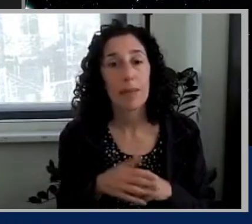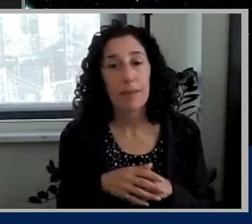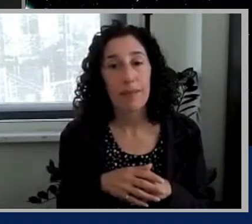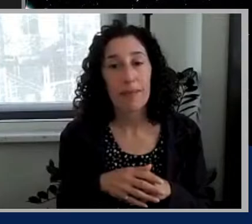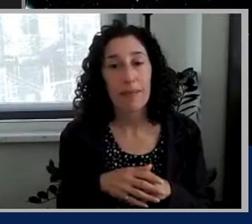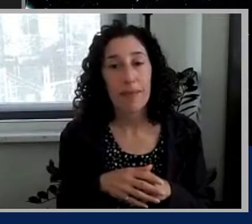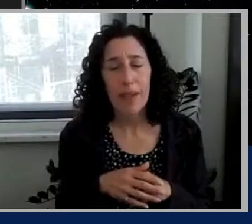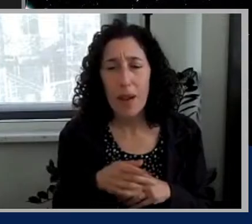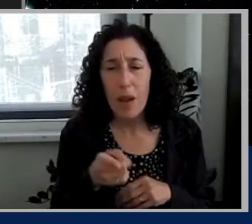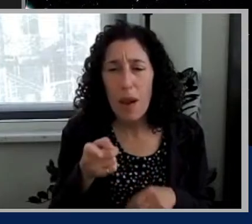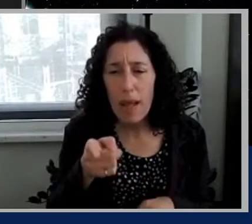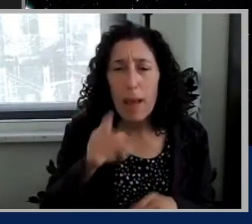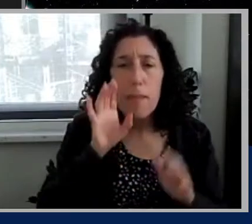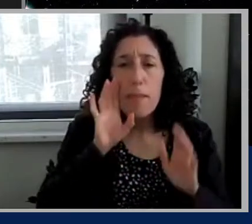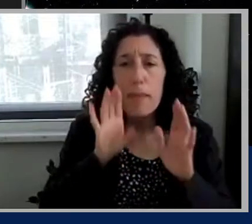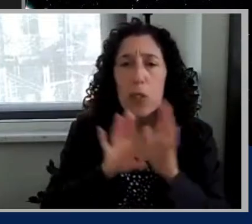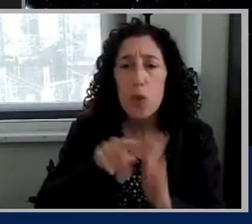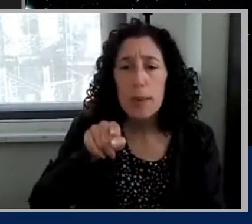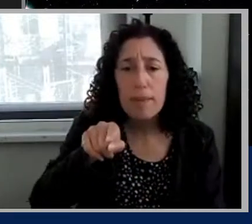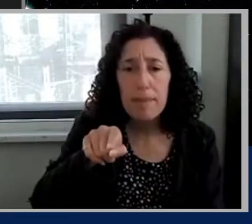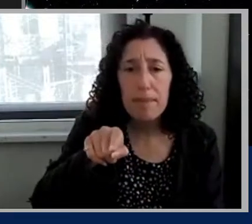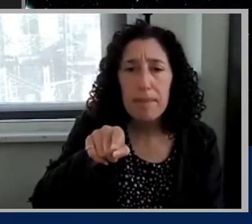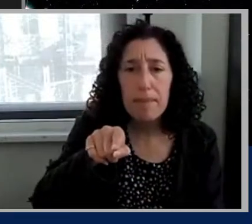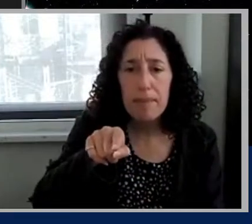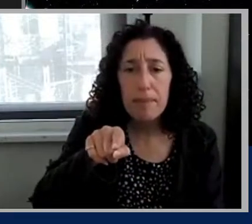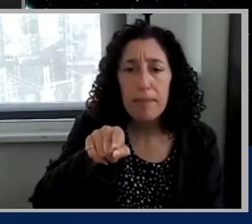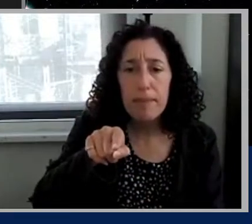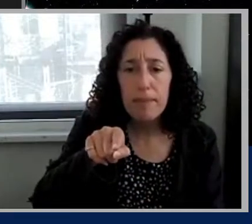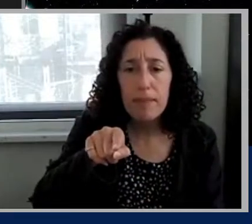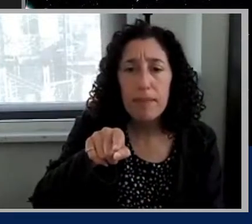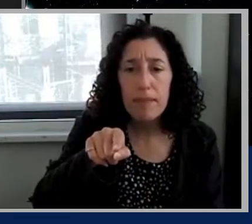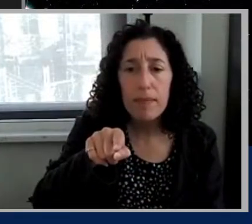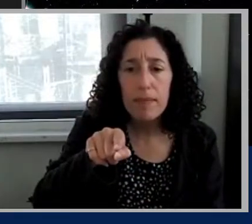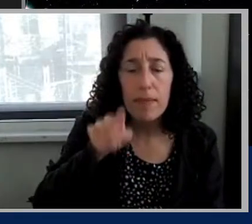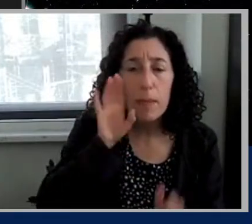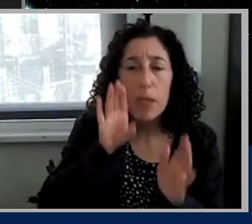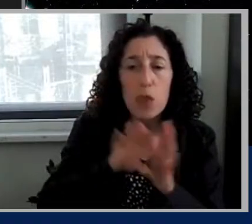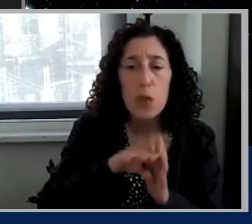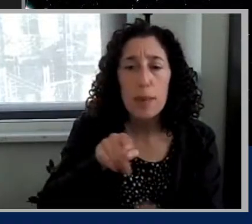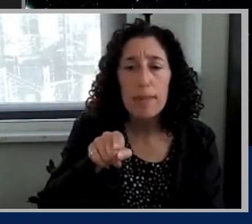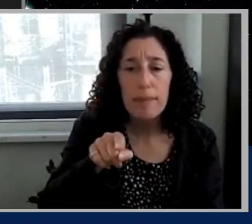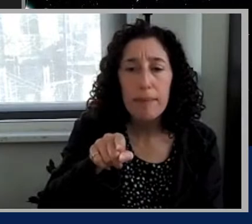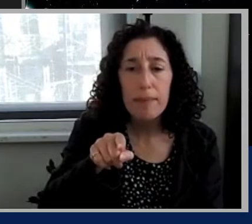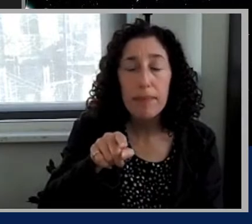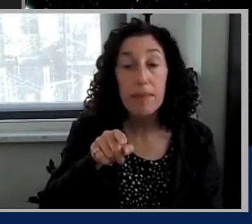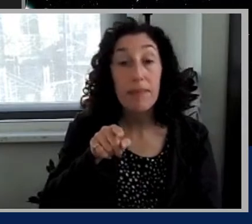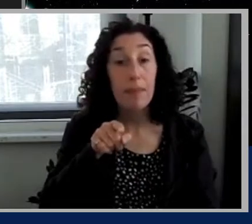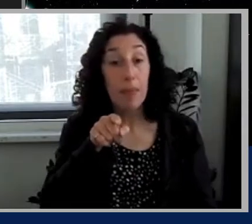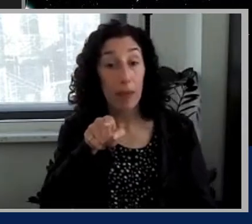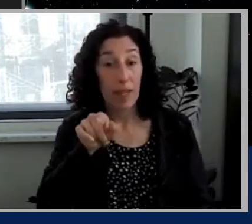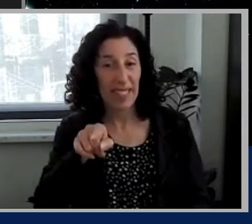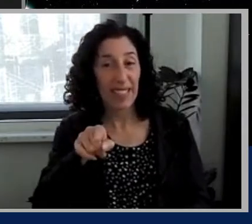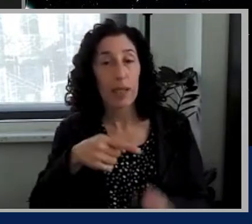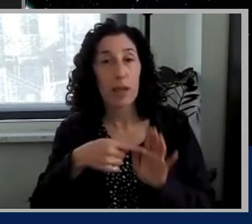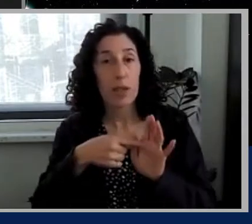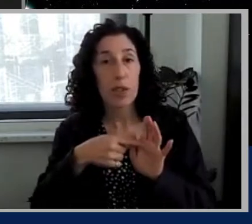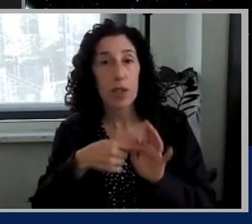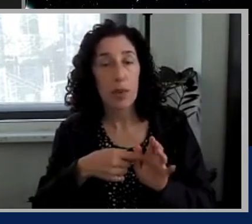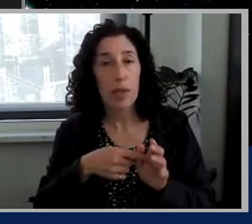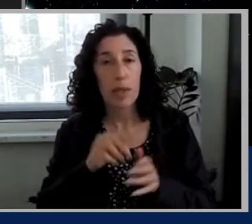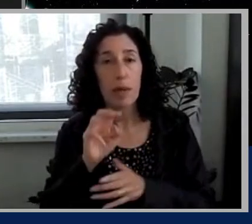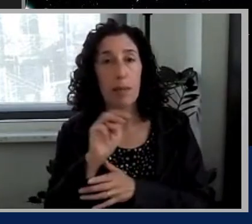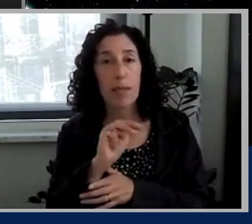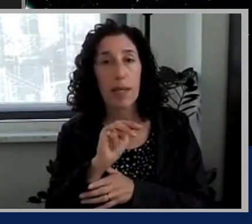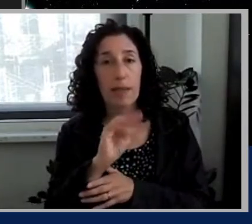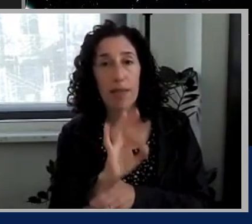photo? Oh, so I'm describing a magnetic field emerging on the sun. And what I'm trying to